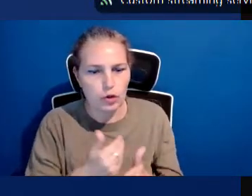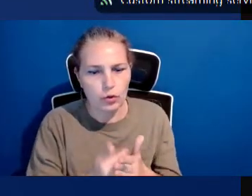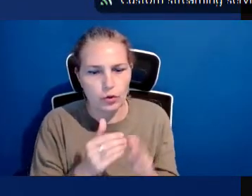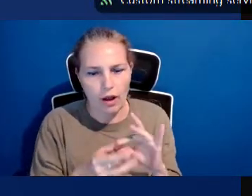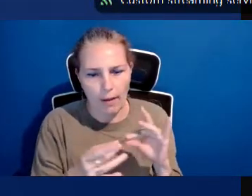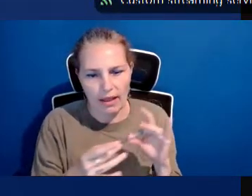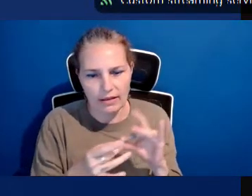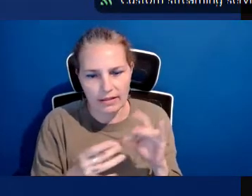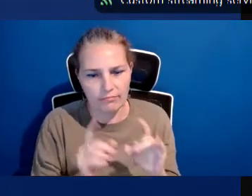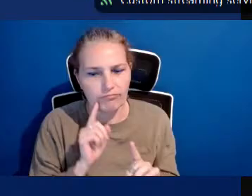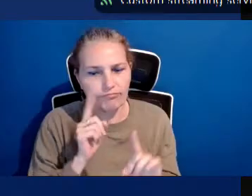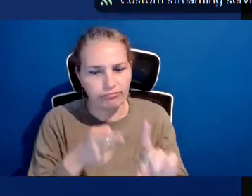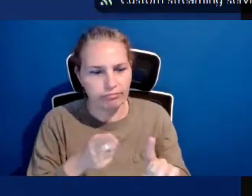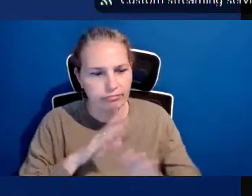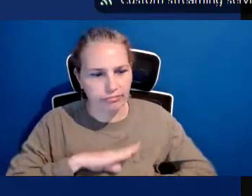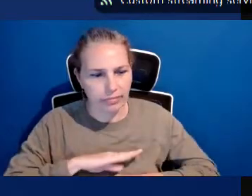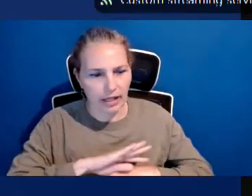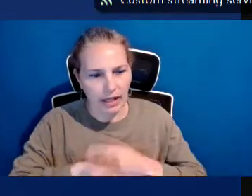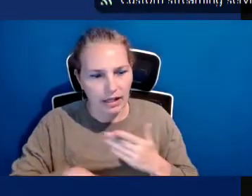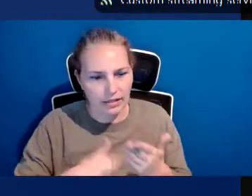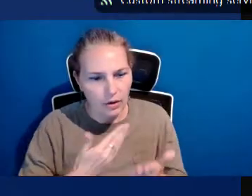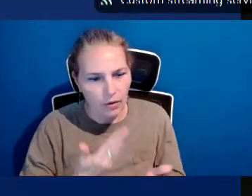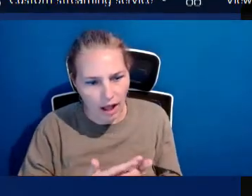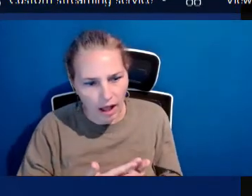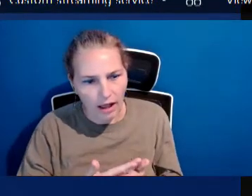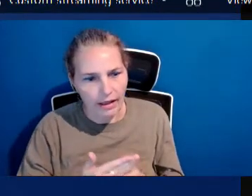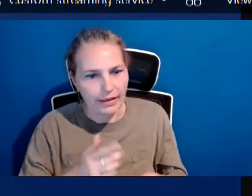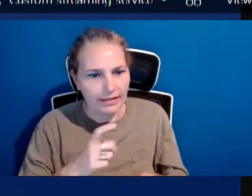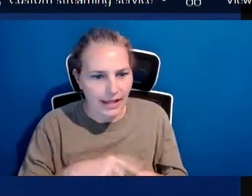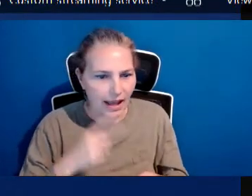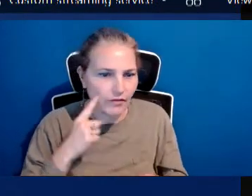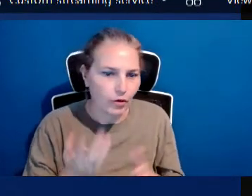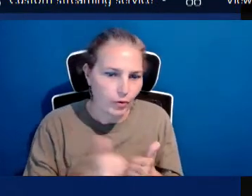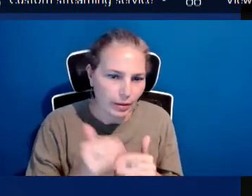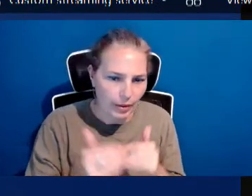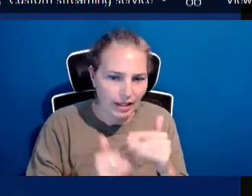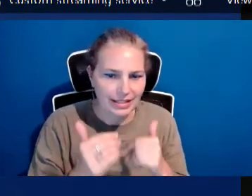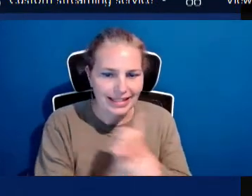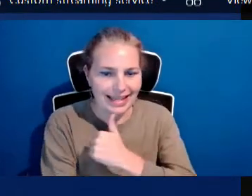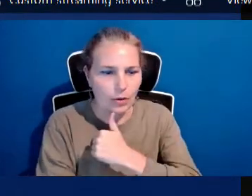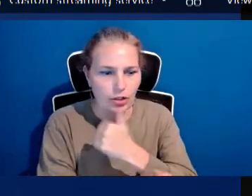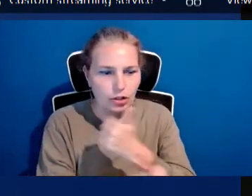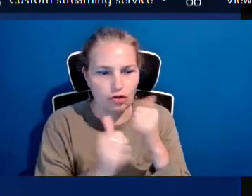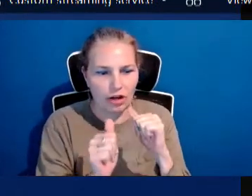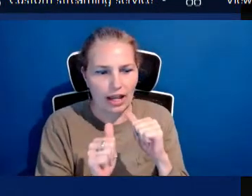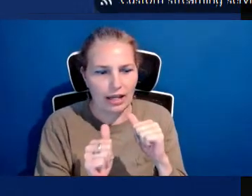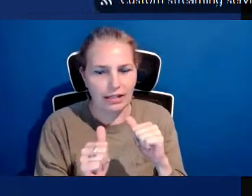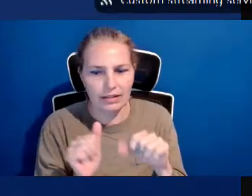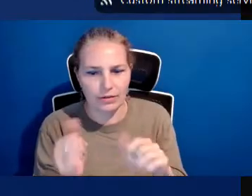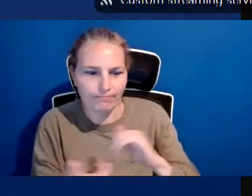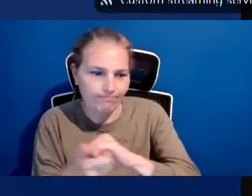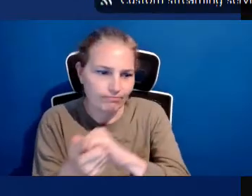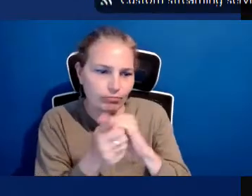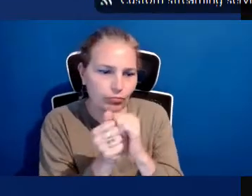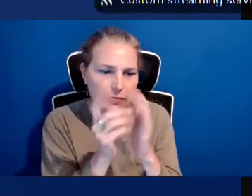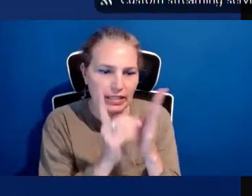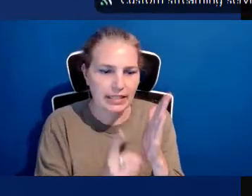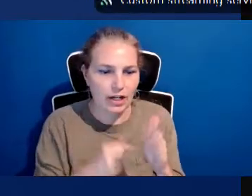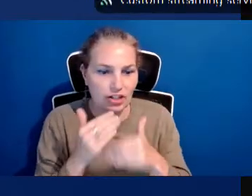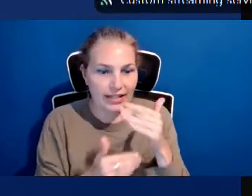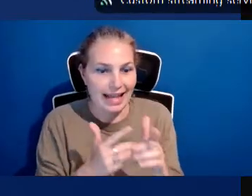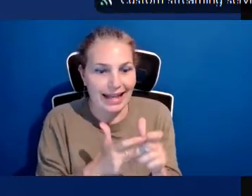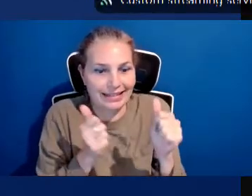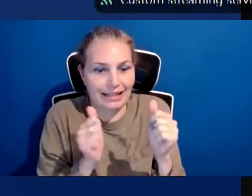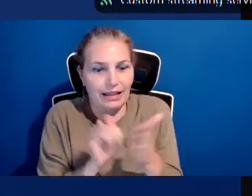county is working with designers to accelerate all steps of the process. In addition to